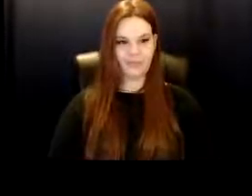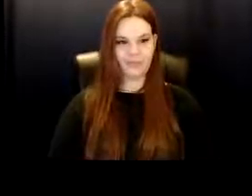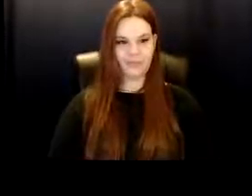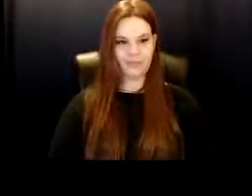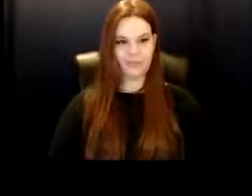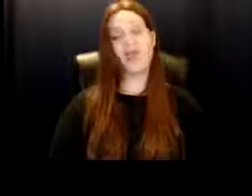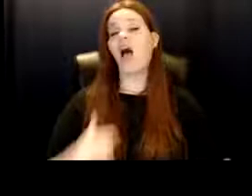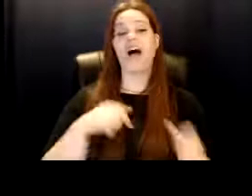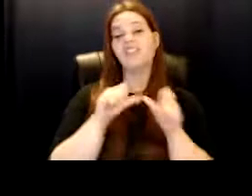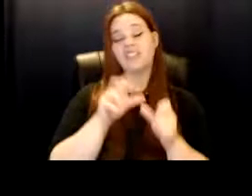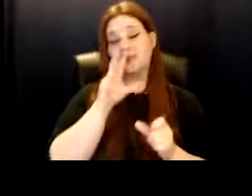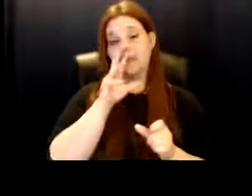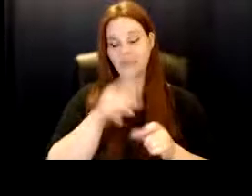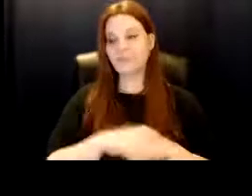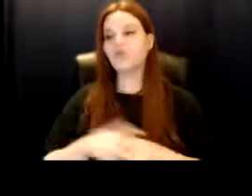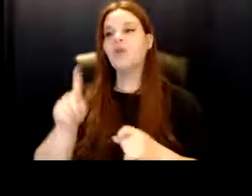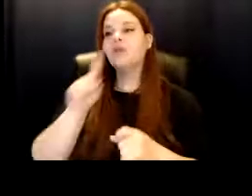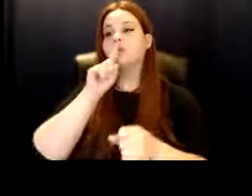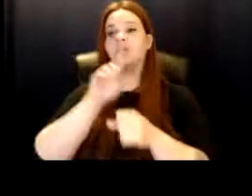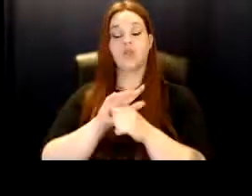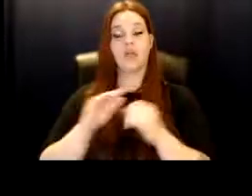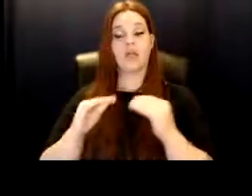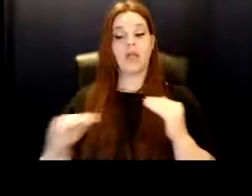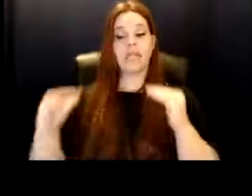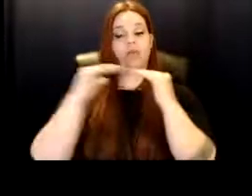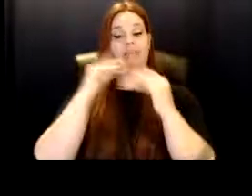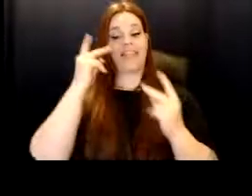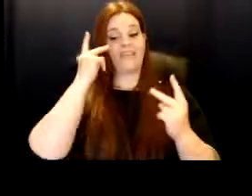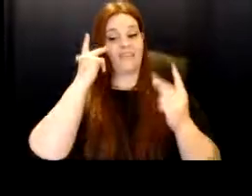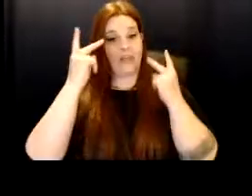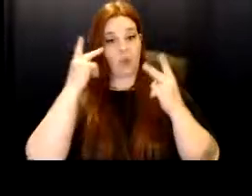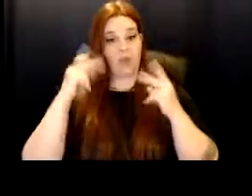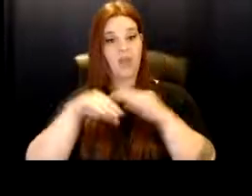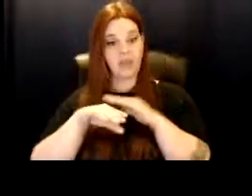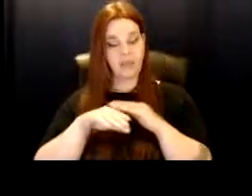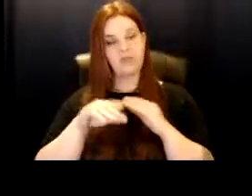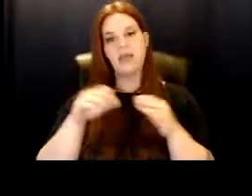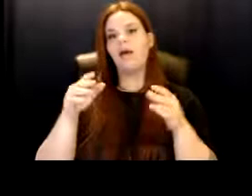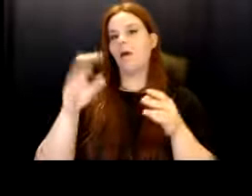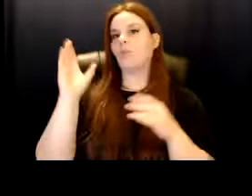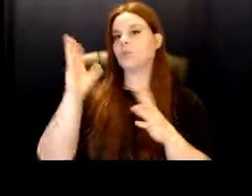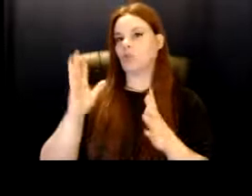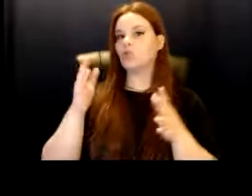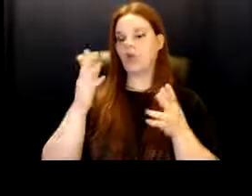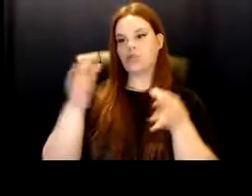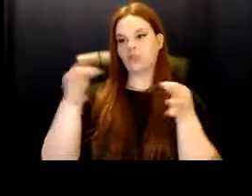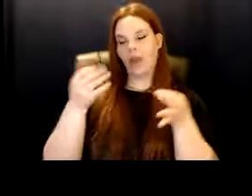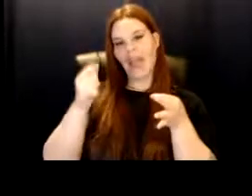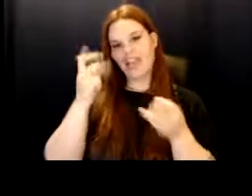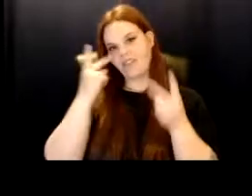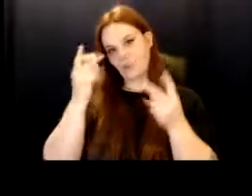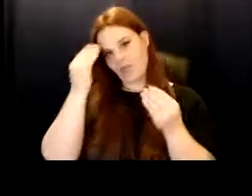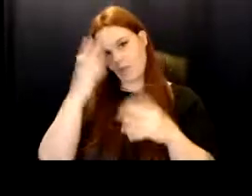So I'll just keep talking. To ensure the equivalent visual access, presenters will describe any visual content on their slides. In addition,